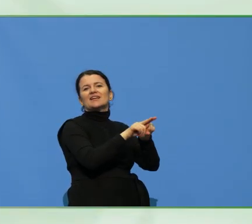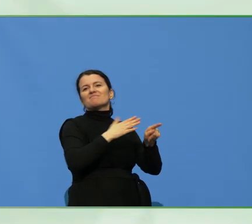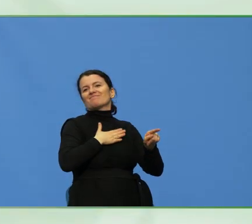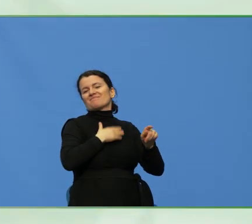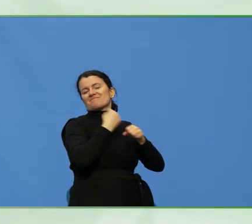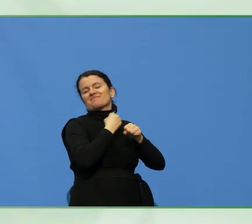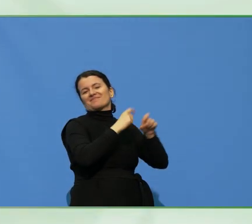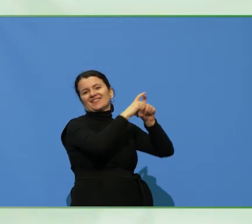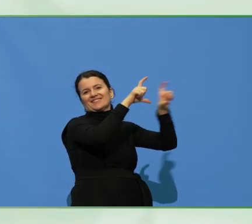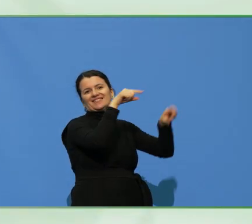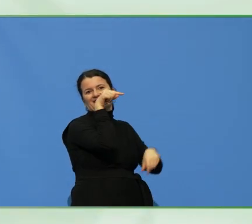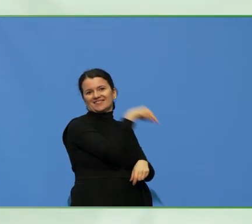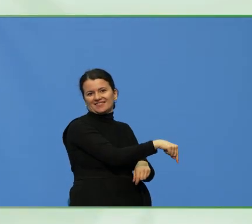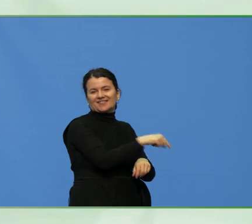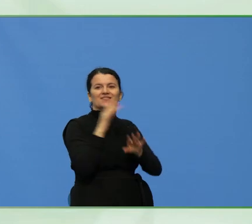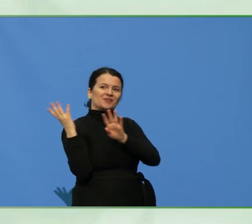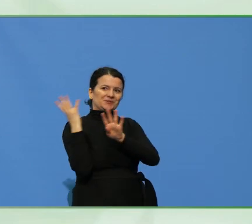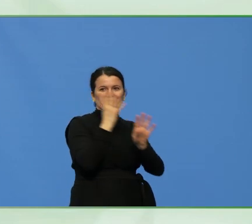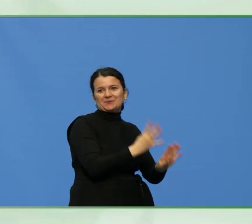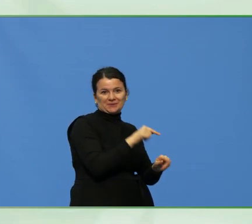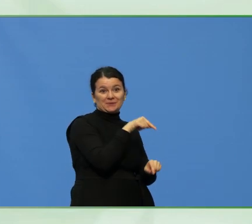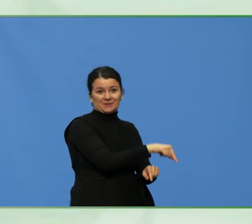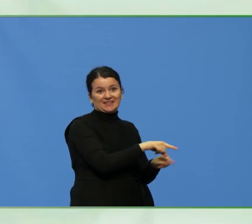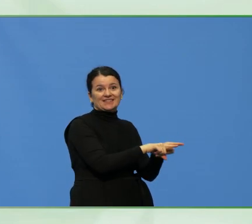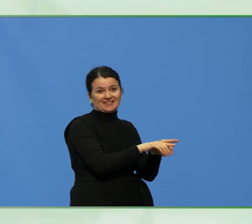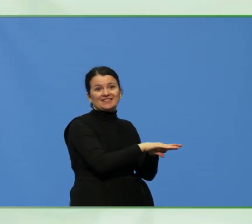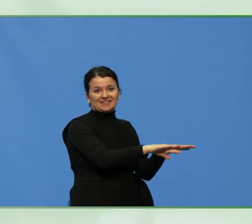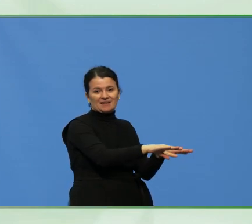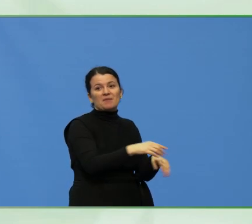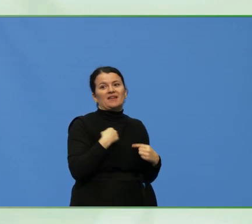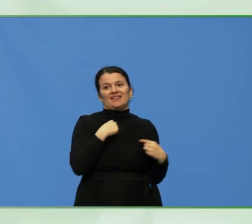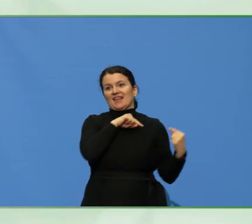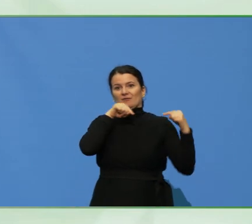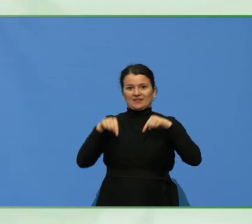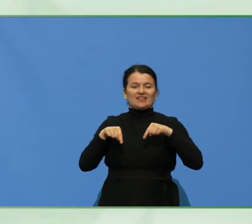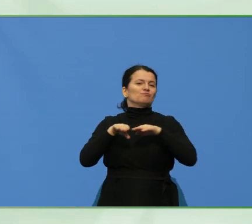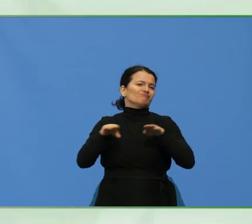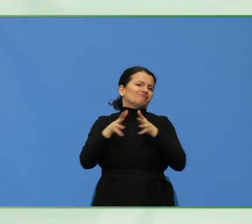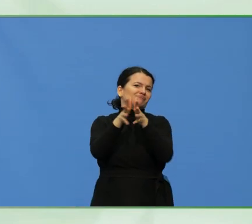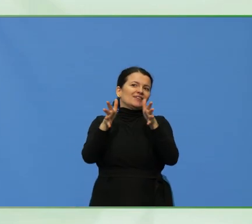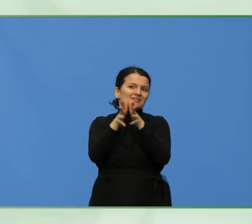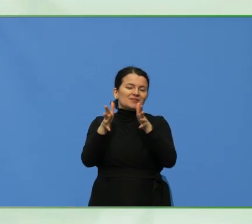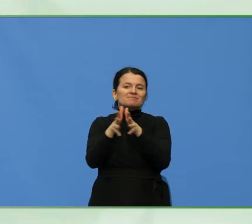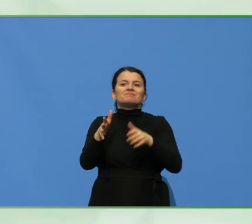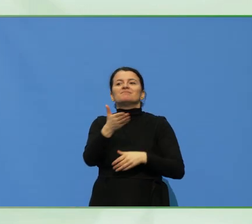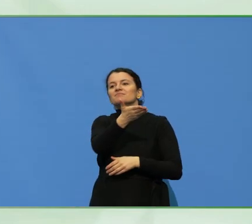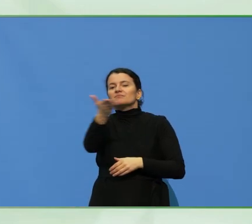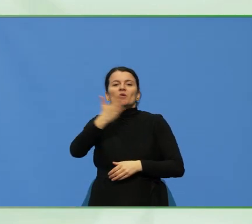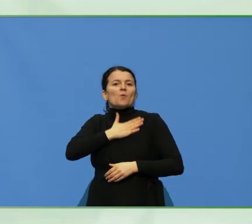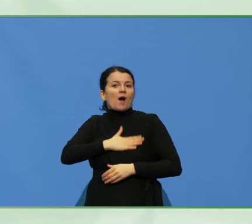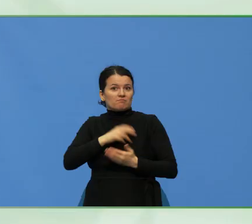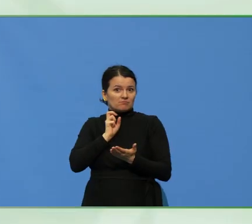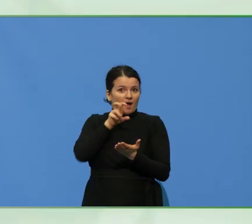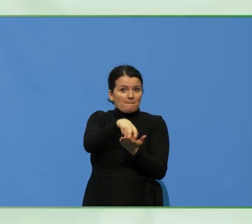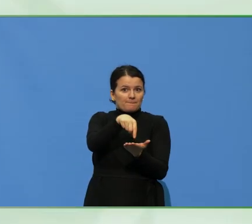on your radar as a goal for this year, I'd love to share with you about what we've created with our app. I'd love to learn from you. If you have